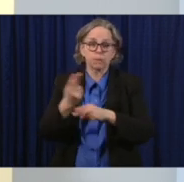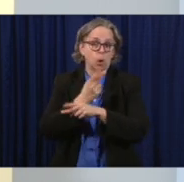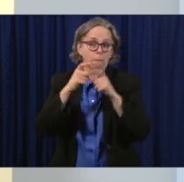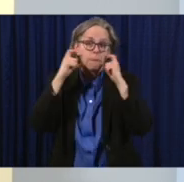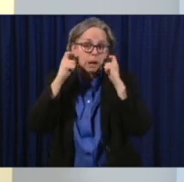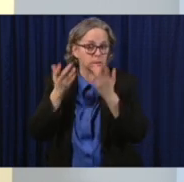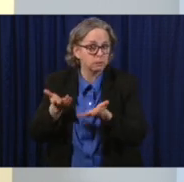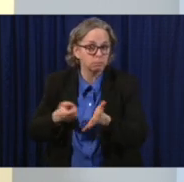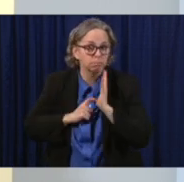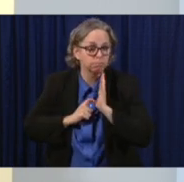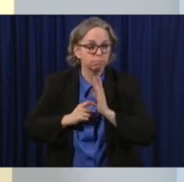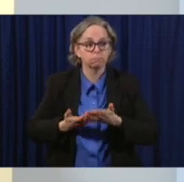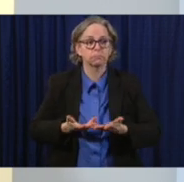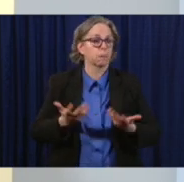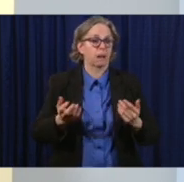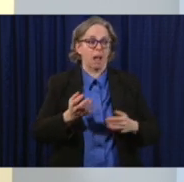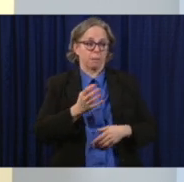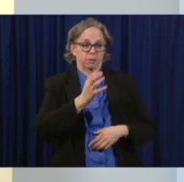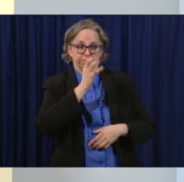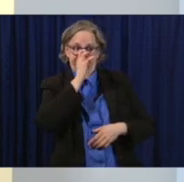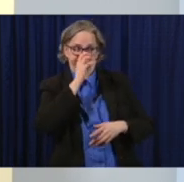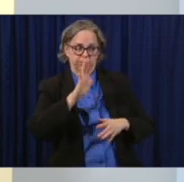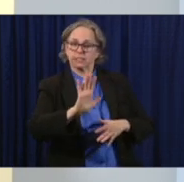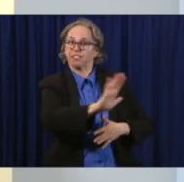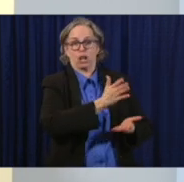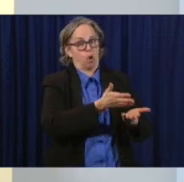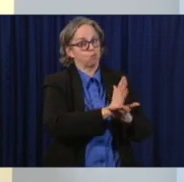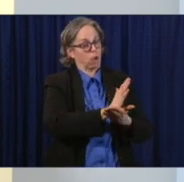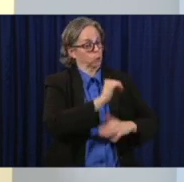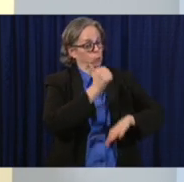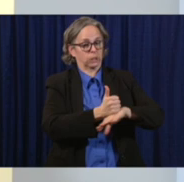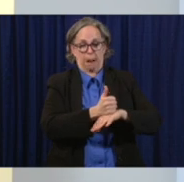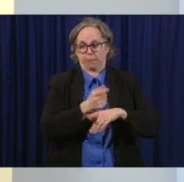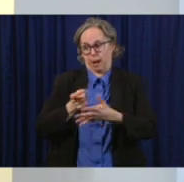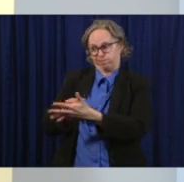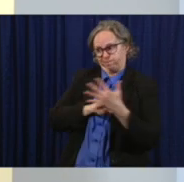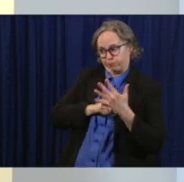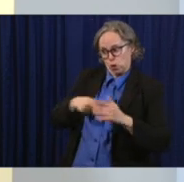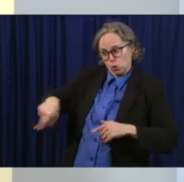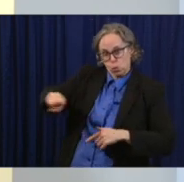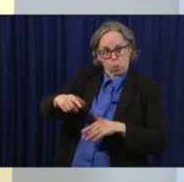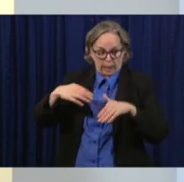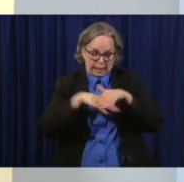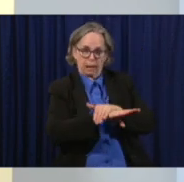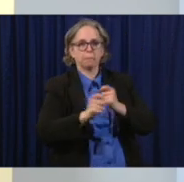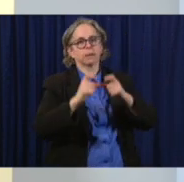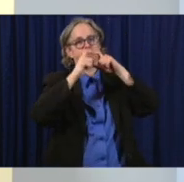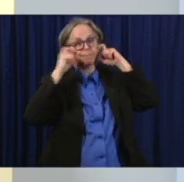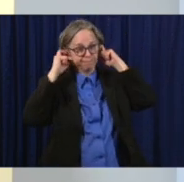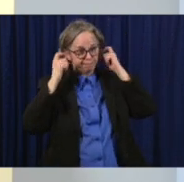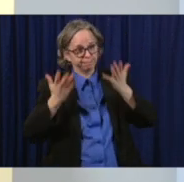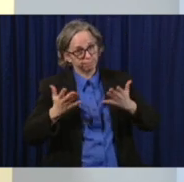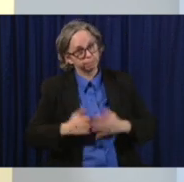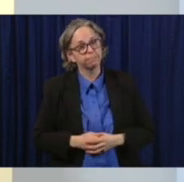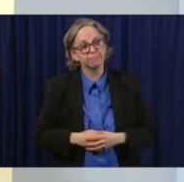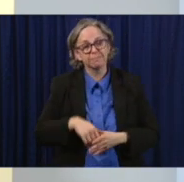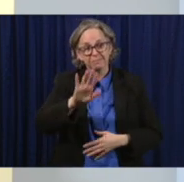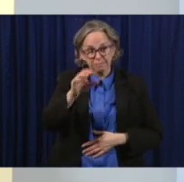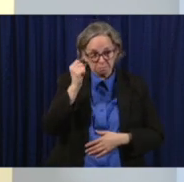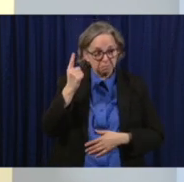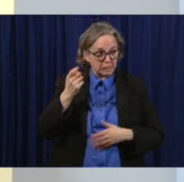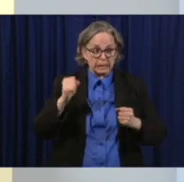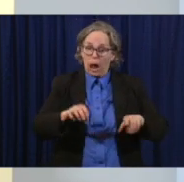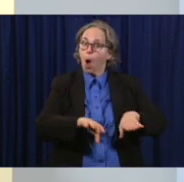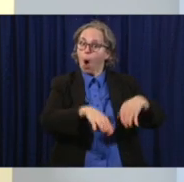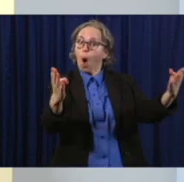facilities. And remember also that just because you can open doesn't mean every business will open on those dates. You should check with